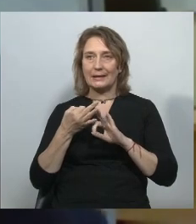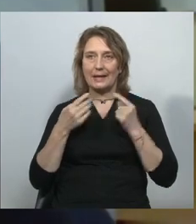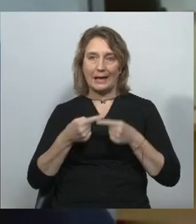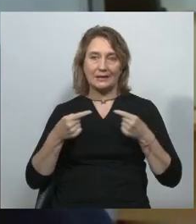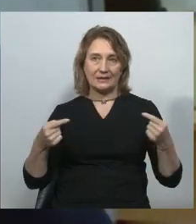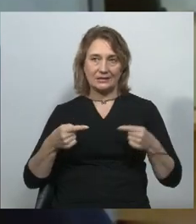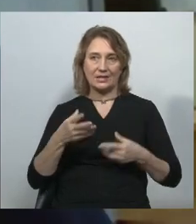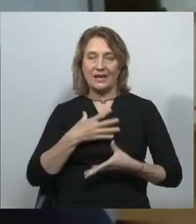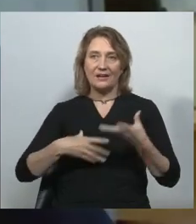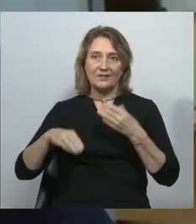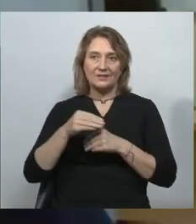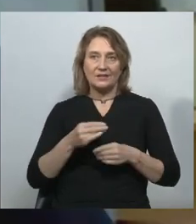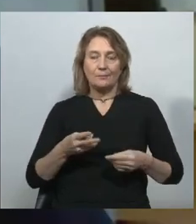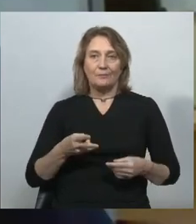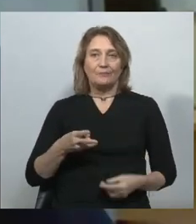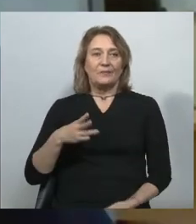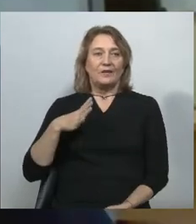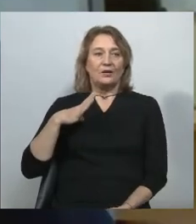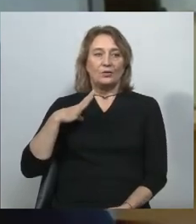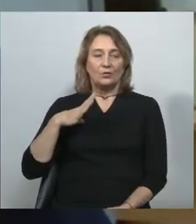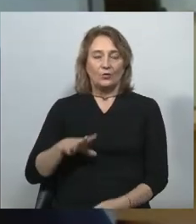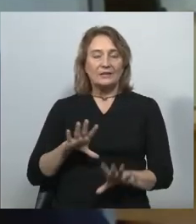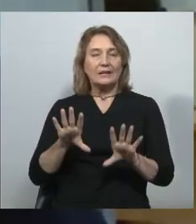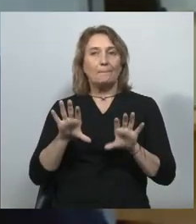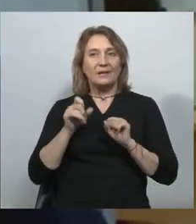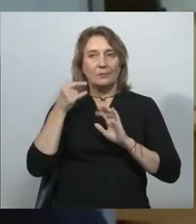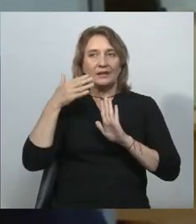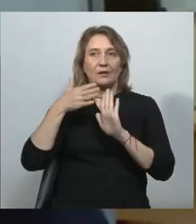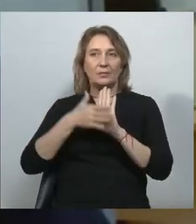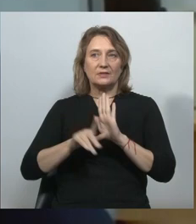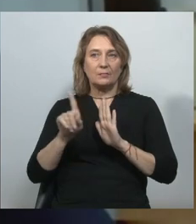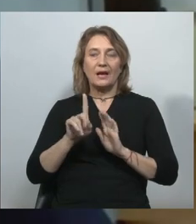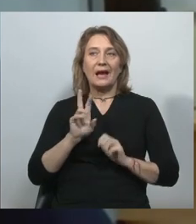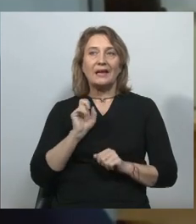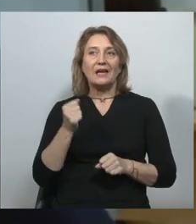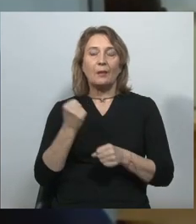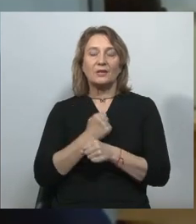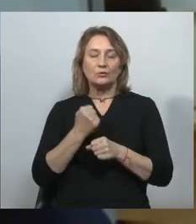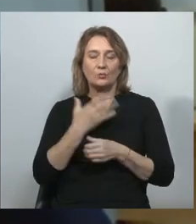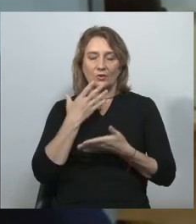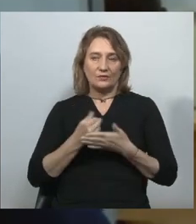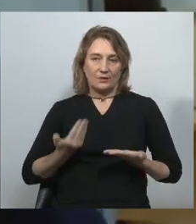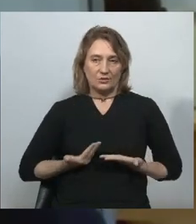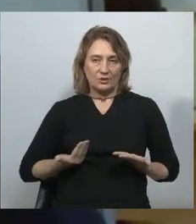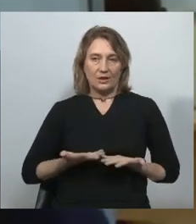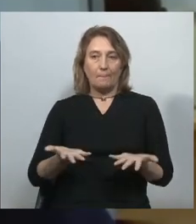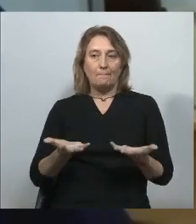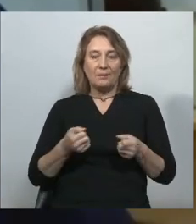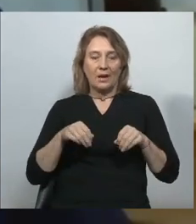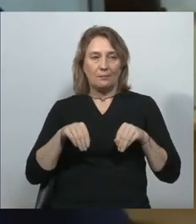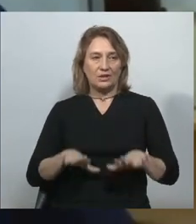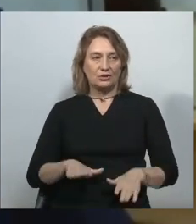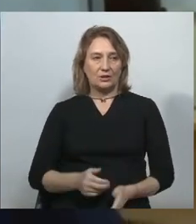Such complex things, we will all have to accept and understand how to work with it in our lives, how we are making